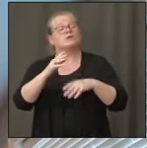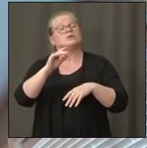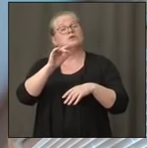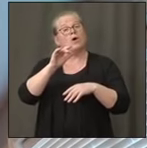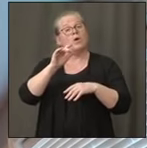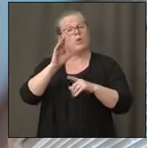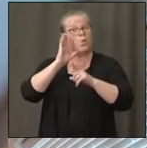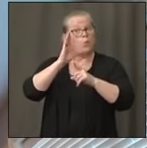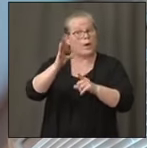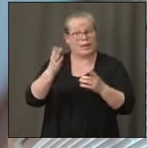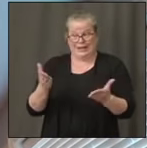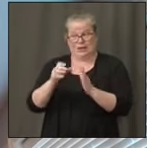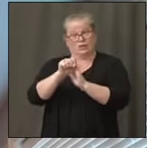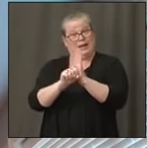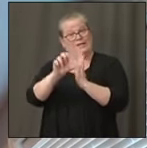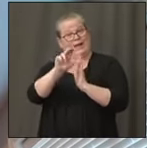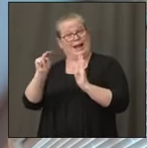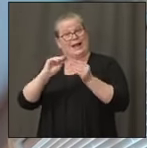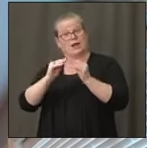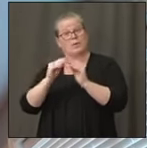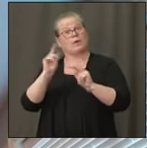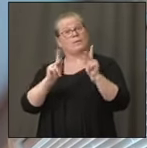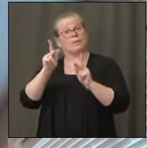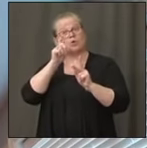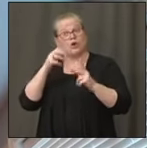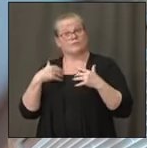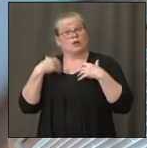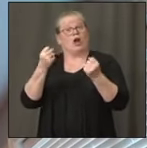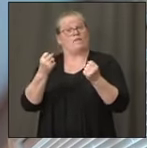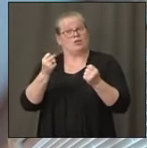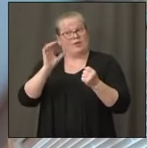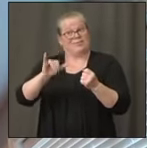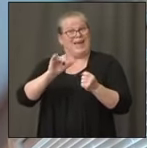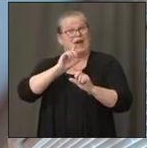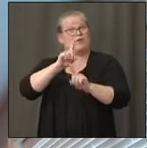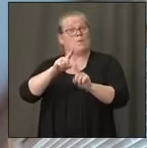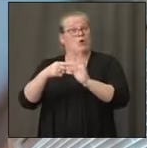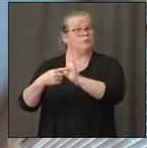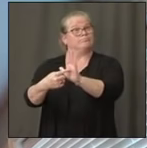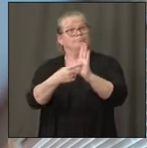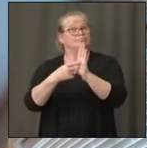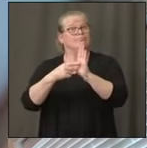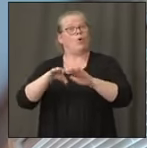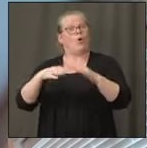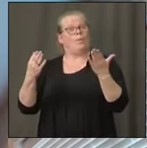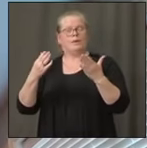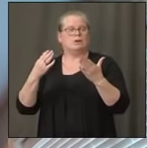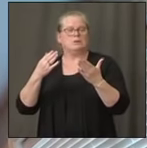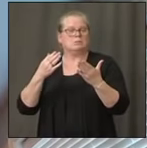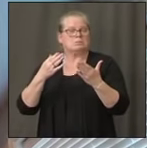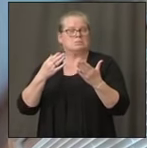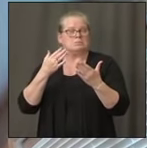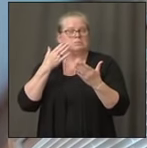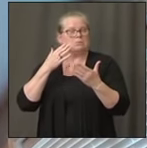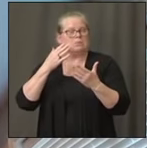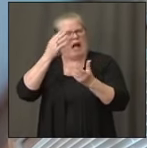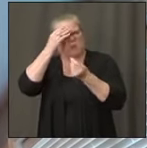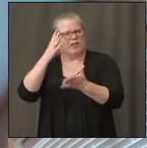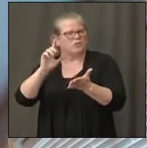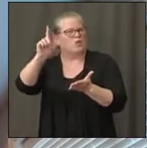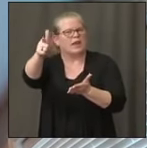specifically a number of individuals who have recovered. But you're likely to see our nursing home reporting evolve over the next weeks or